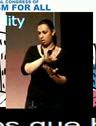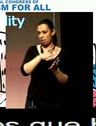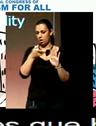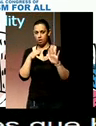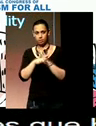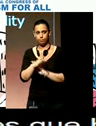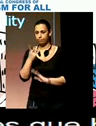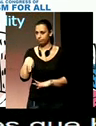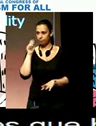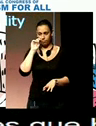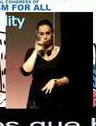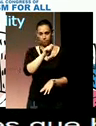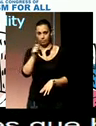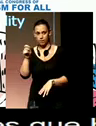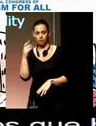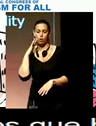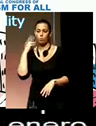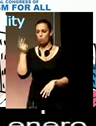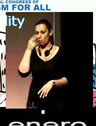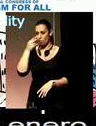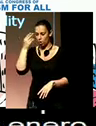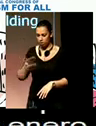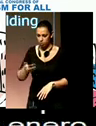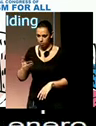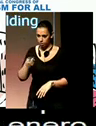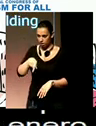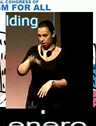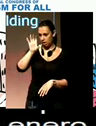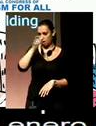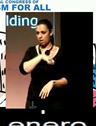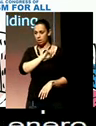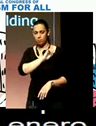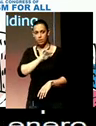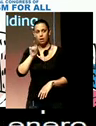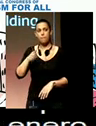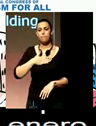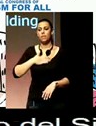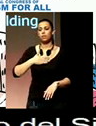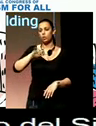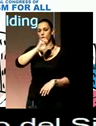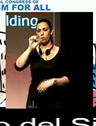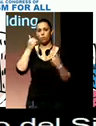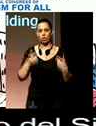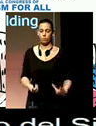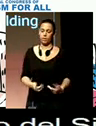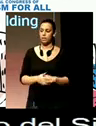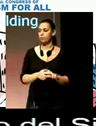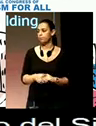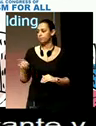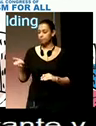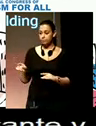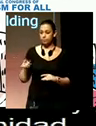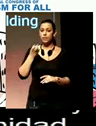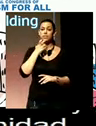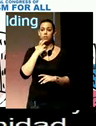15th century. It's a very important tourist visit. It's an European and